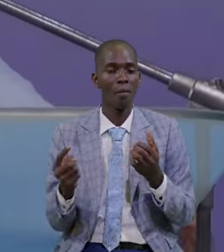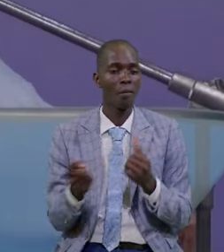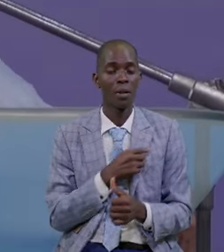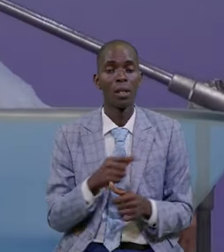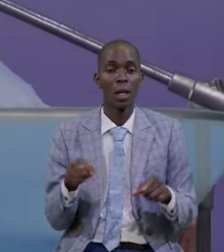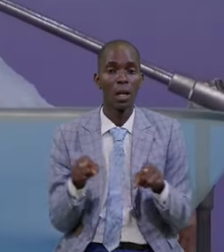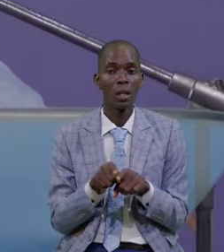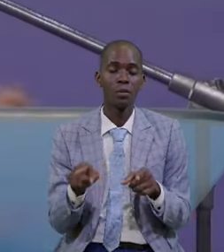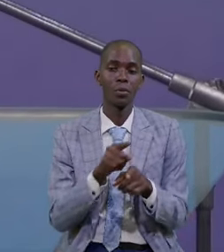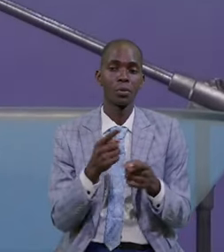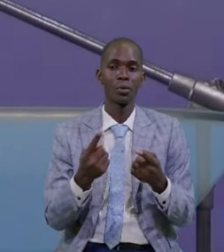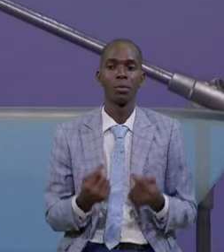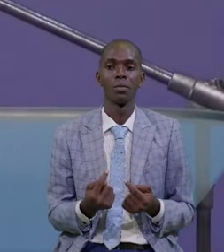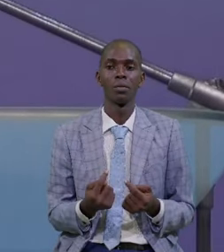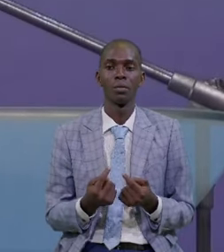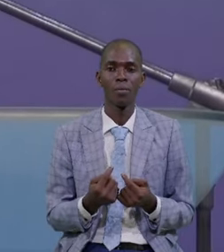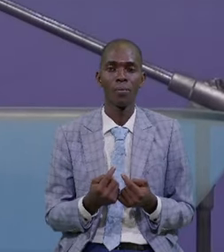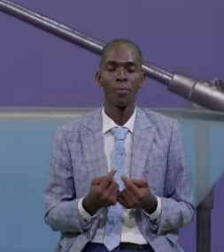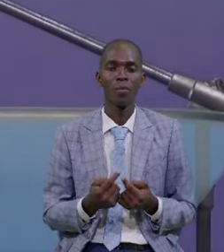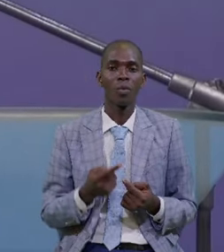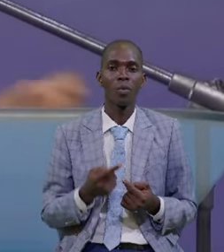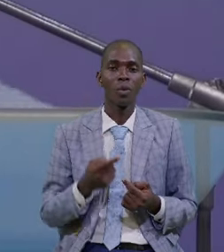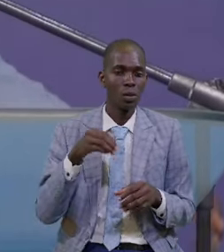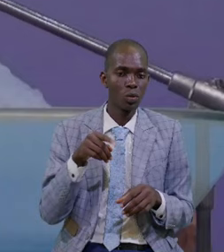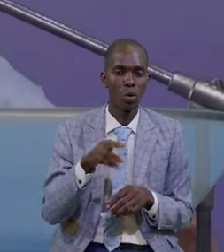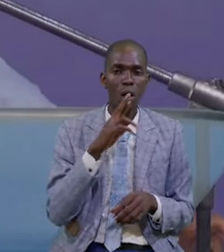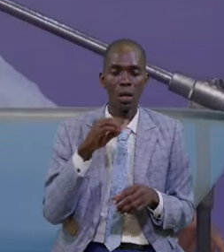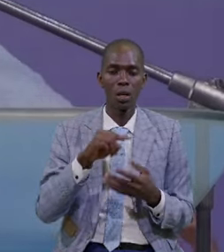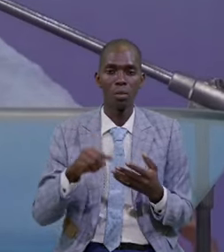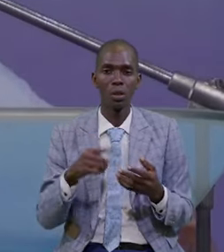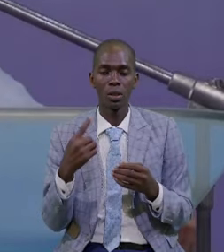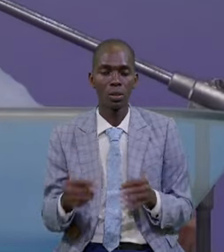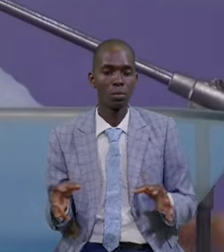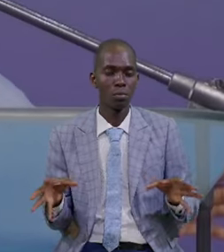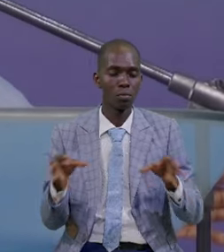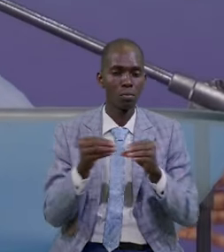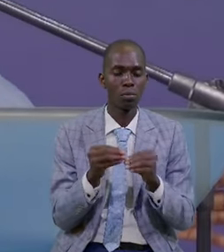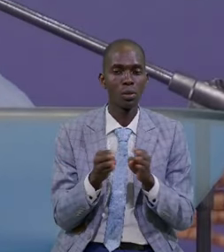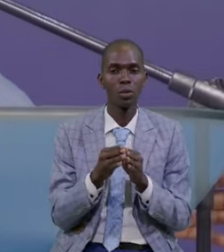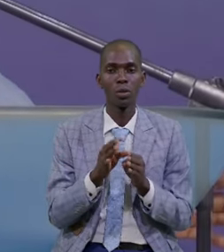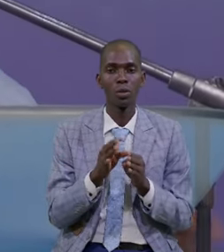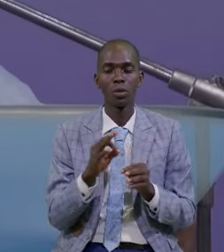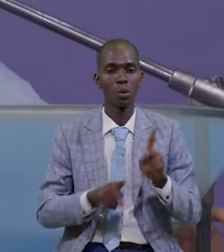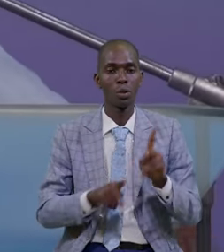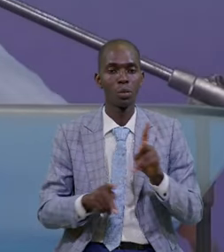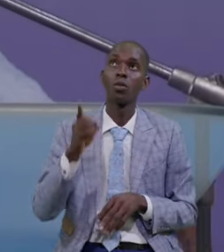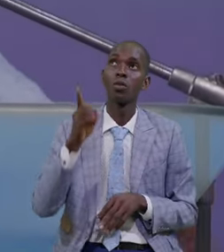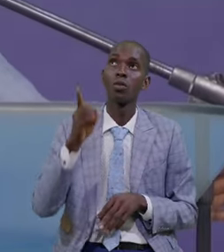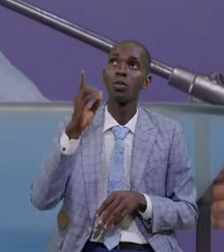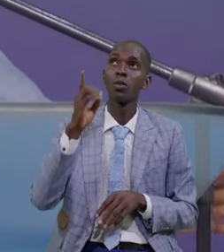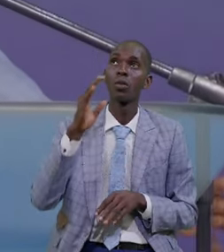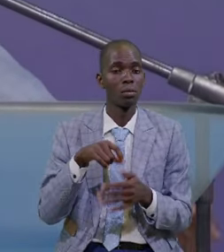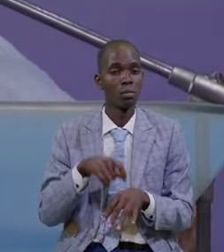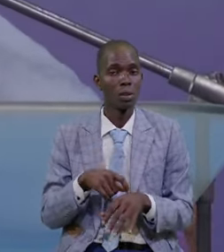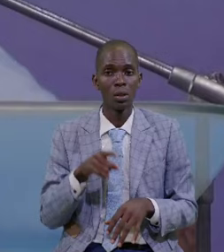come to the gathering of the people of God at this time, you're a worker,